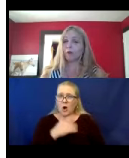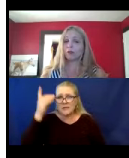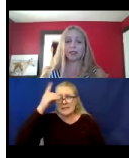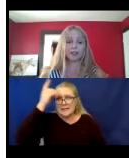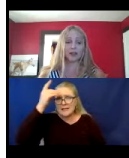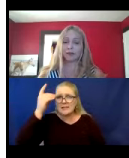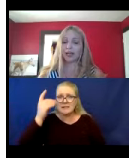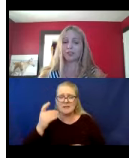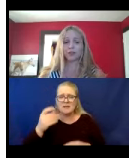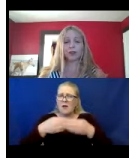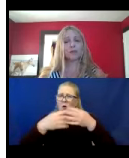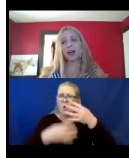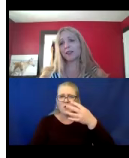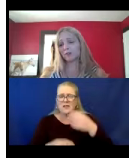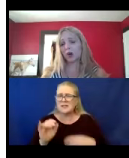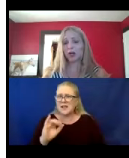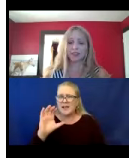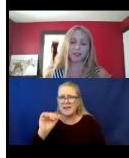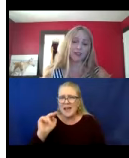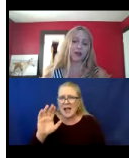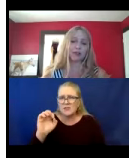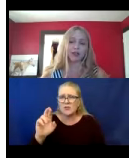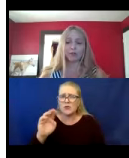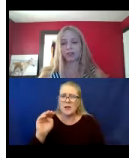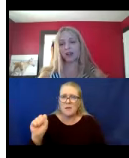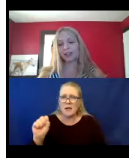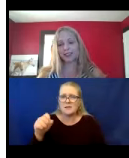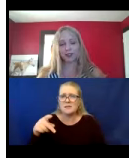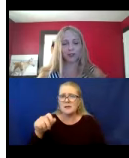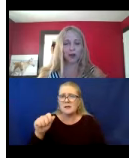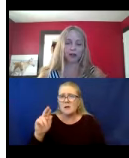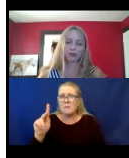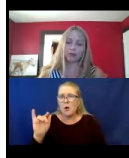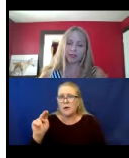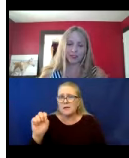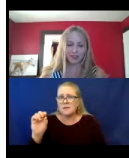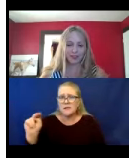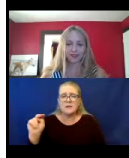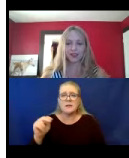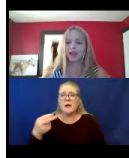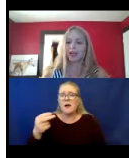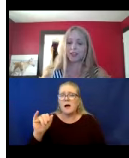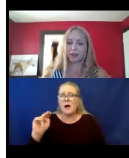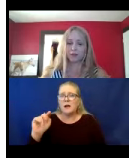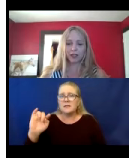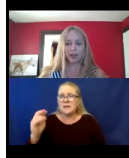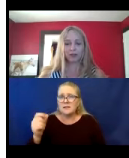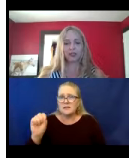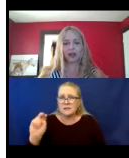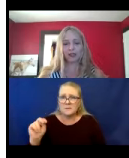There's a whole list, cancer, MS, Parkinson's, Alzheimer's, Huntington's, stroke, immune diseases,